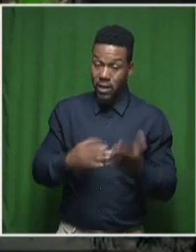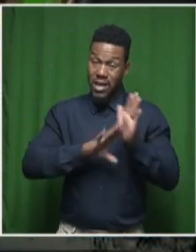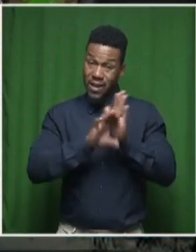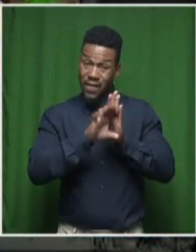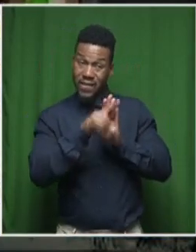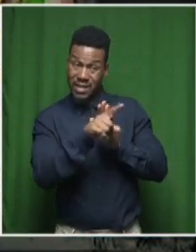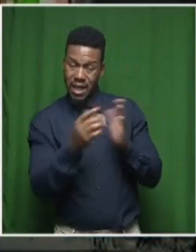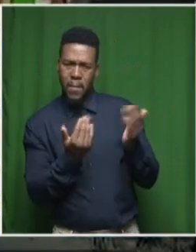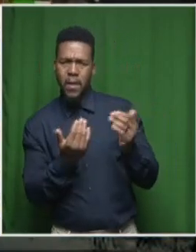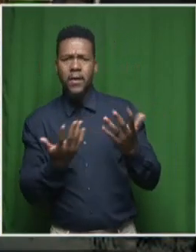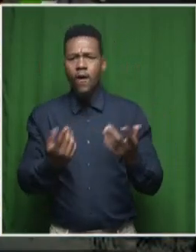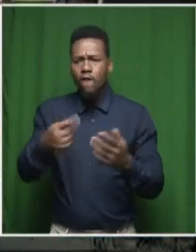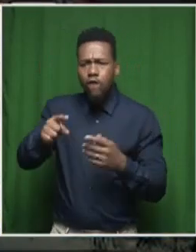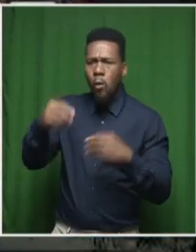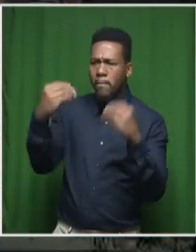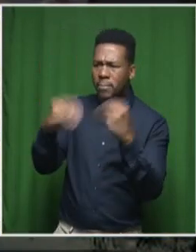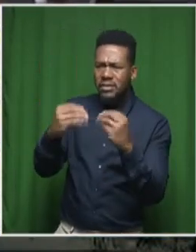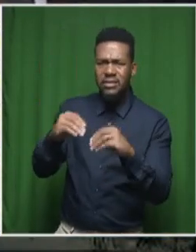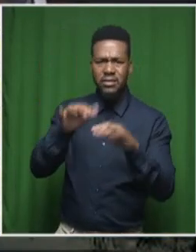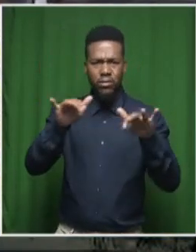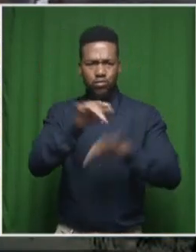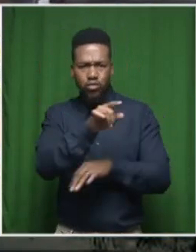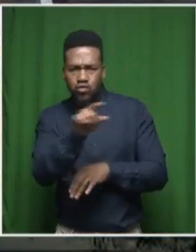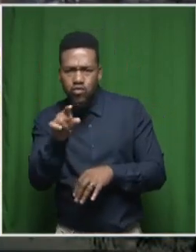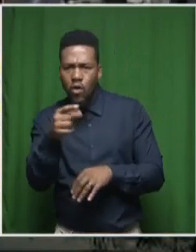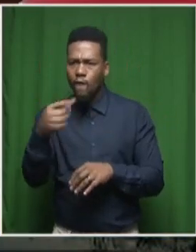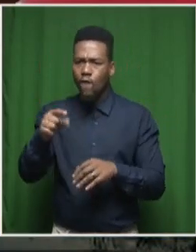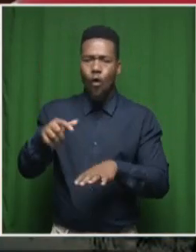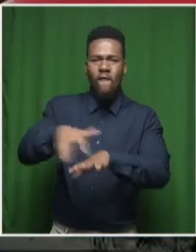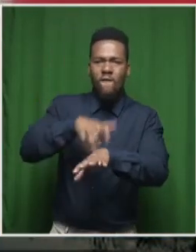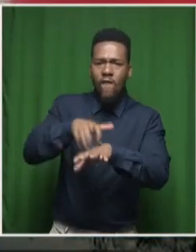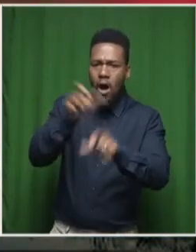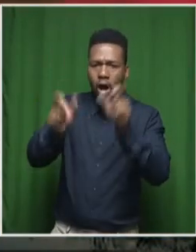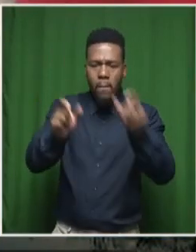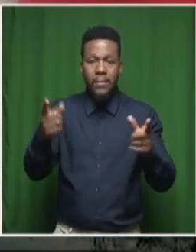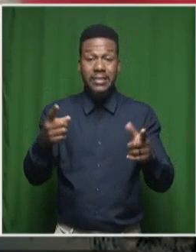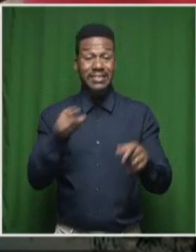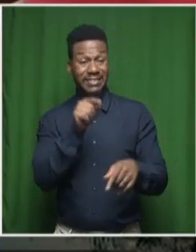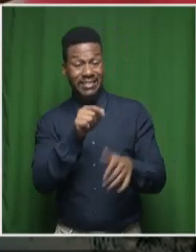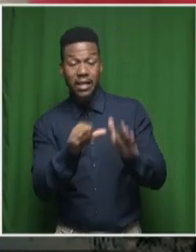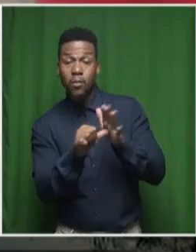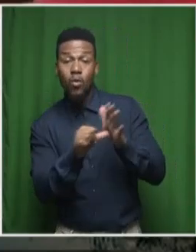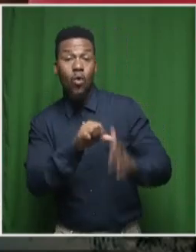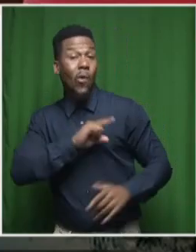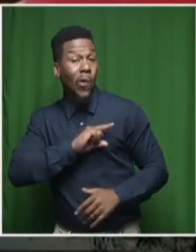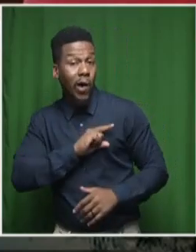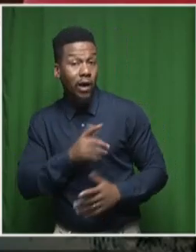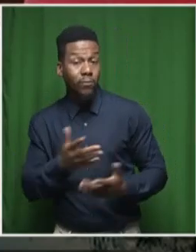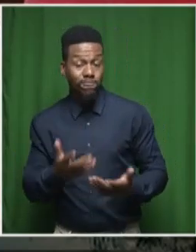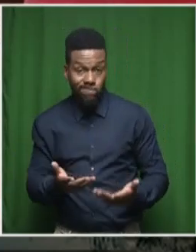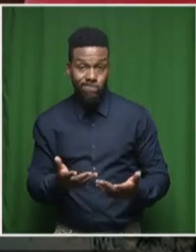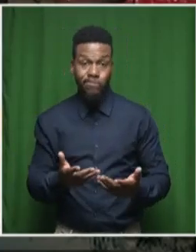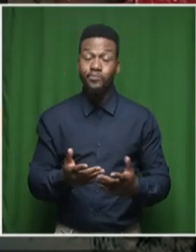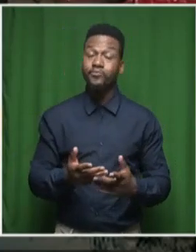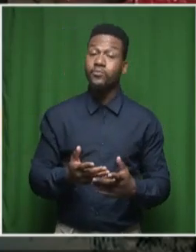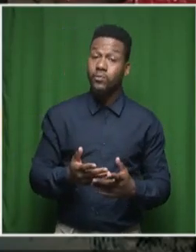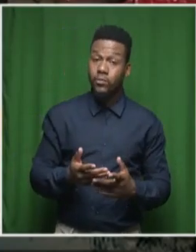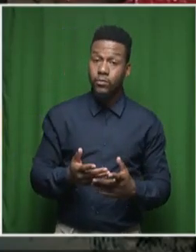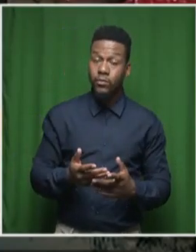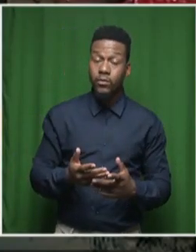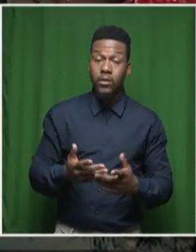for entrepreneurs and, of course, inflation expectations for farmers. Why this is important, Lebo, is because when there is